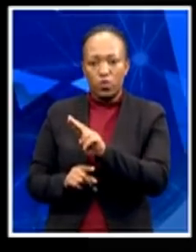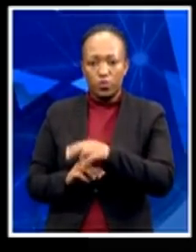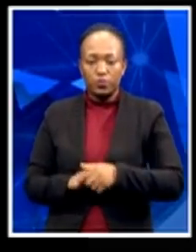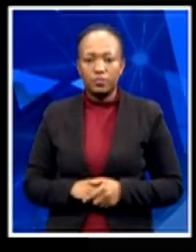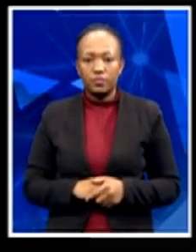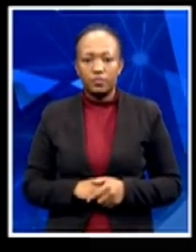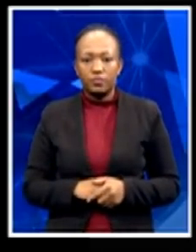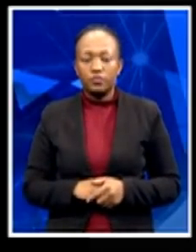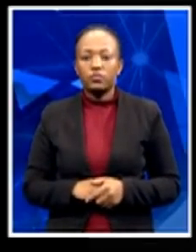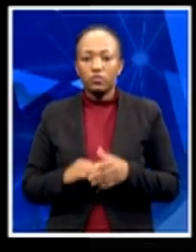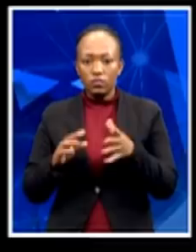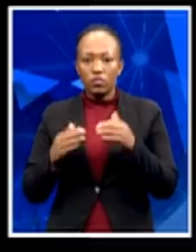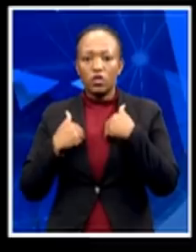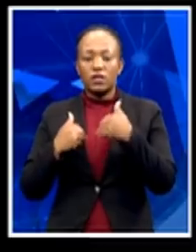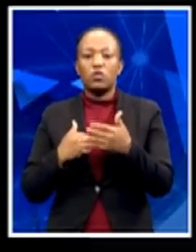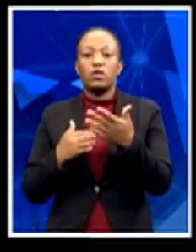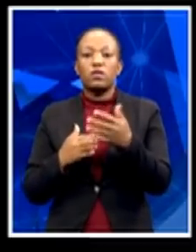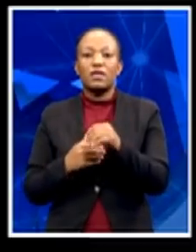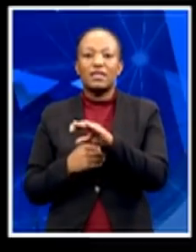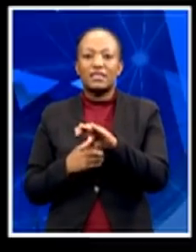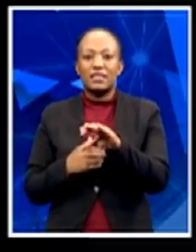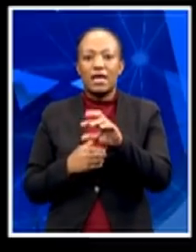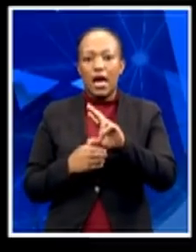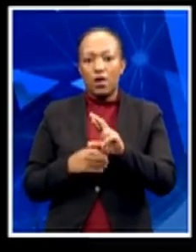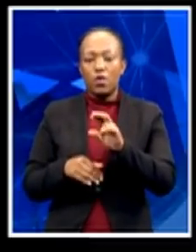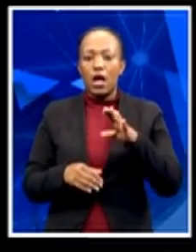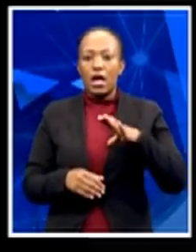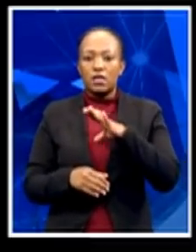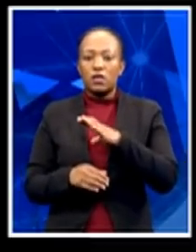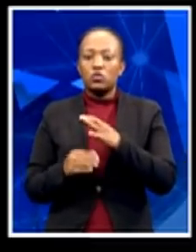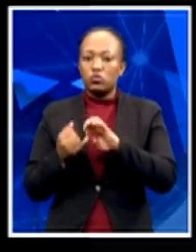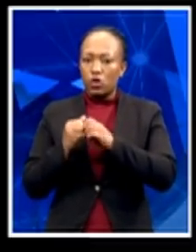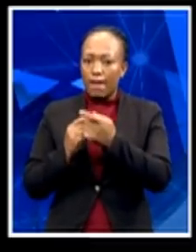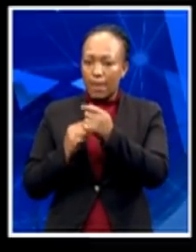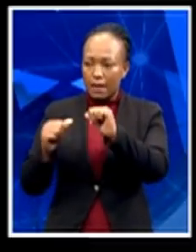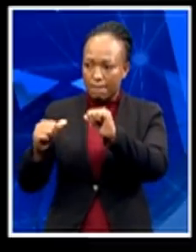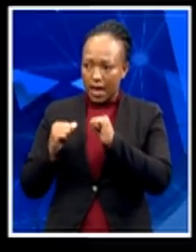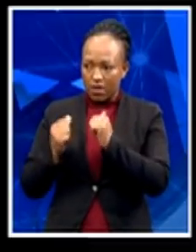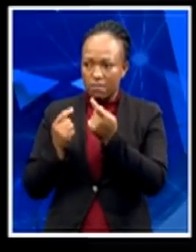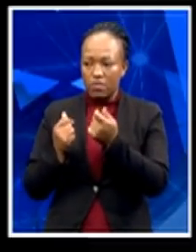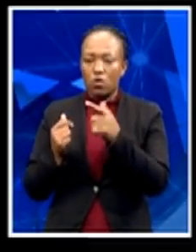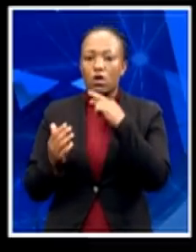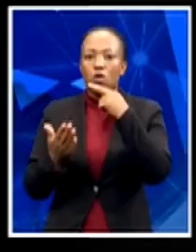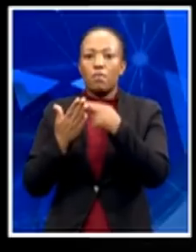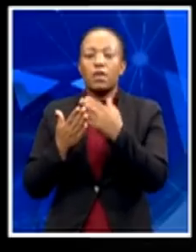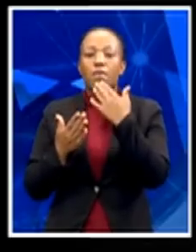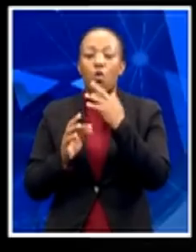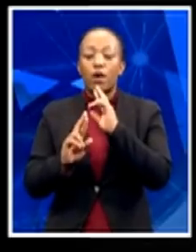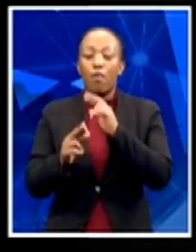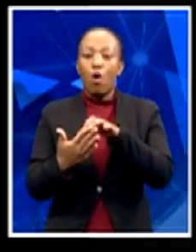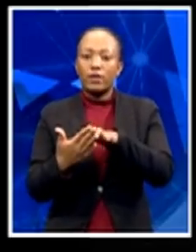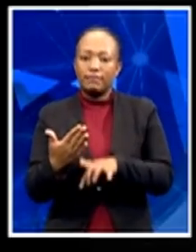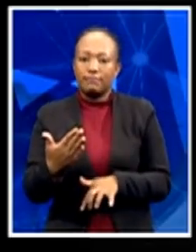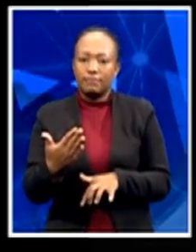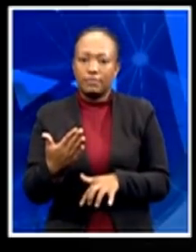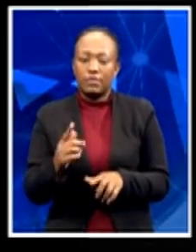Counsel in relation to the recovery of funds as recommended by the report. But again, the SIU has advised us that